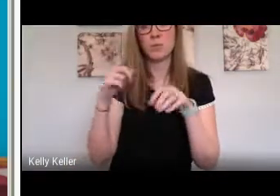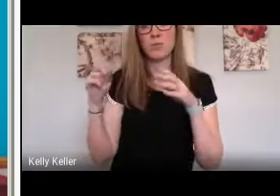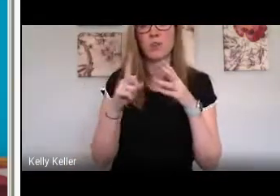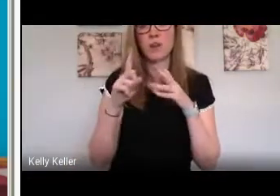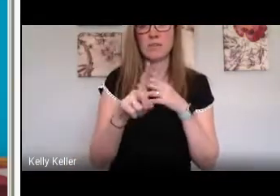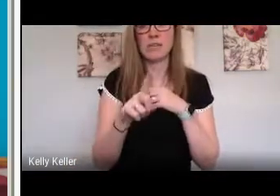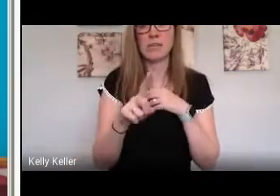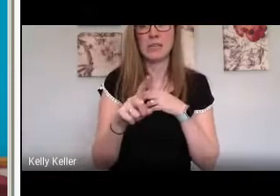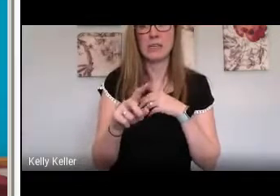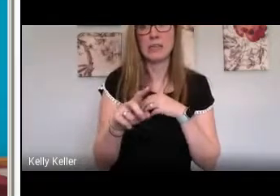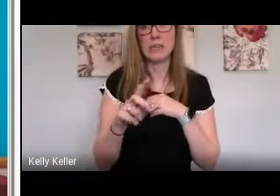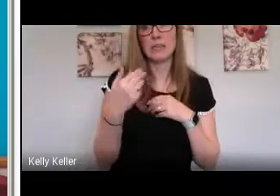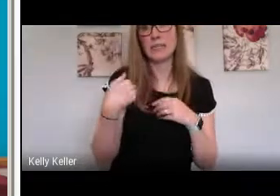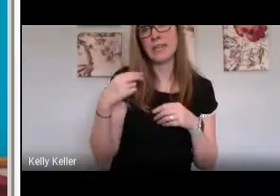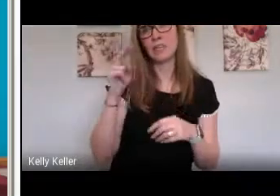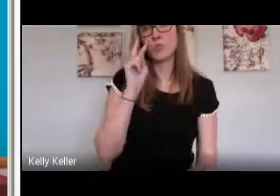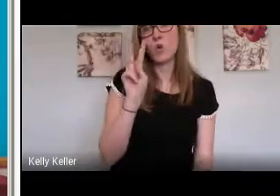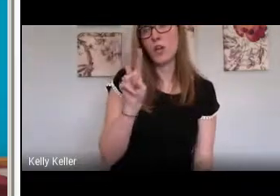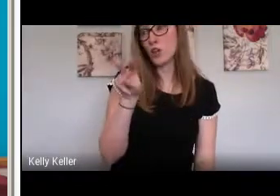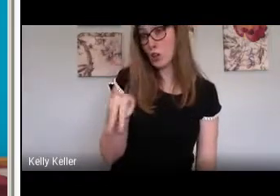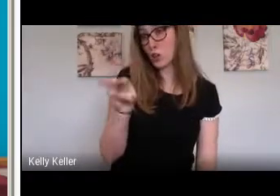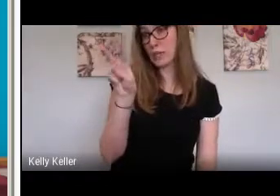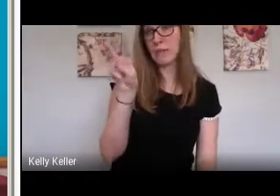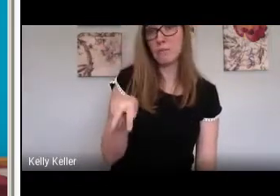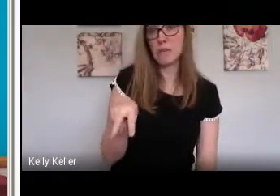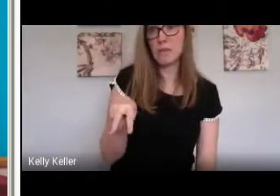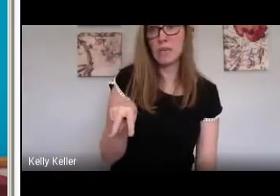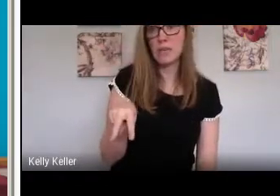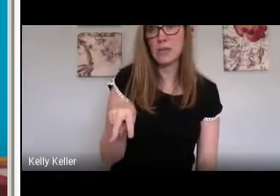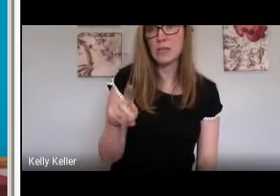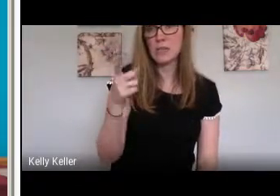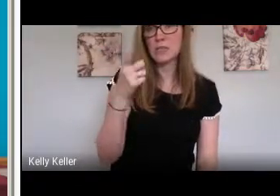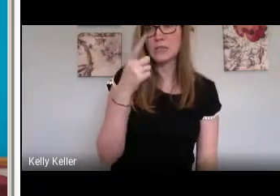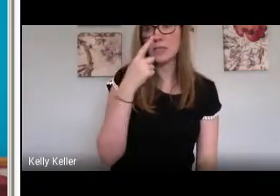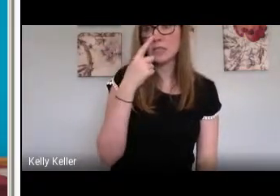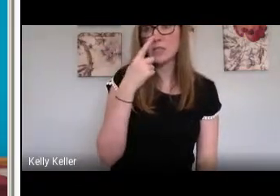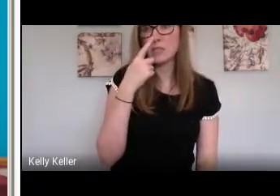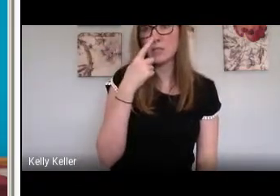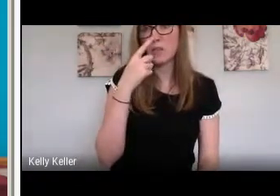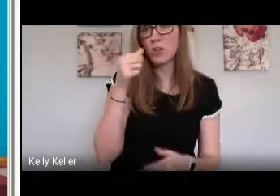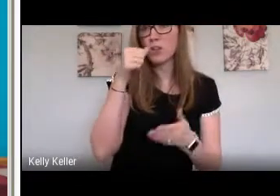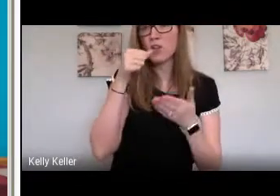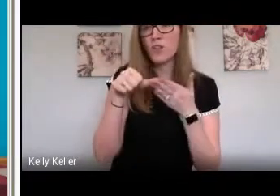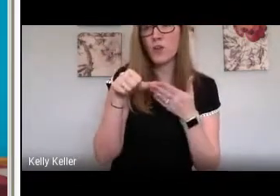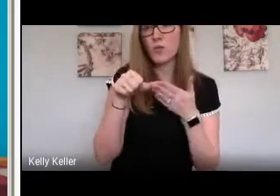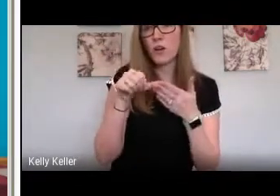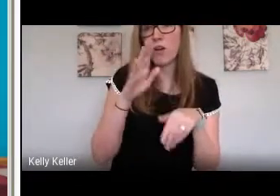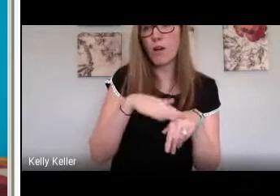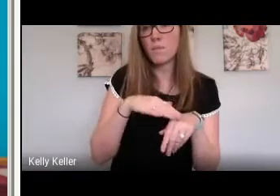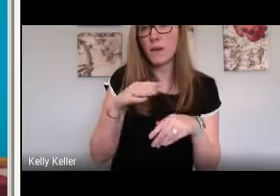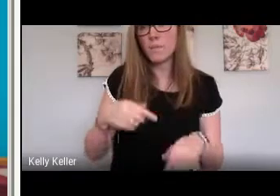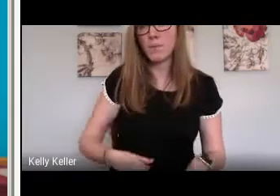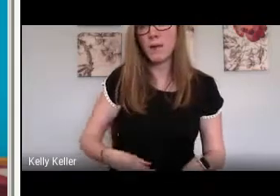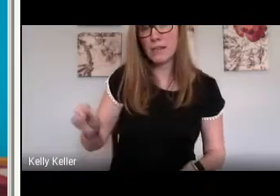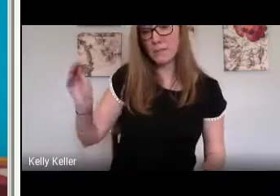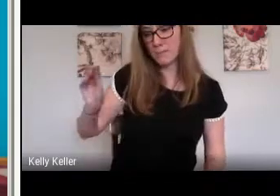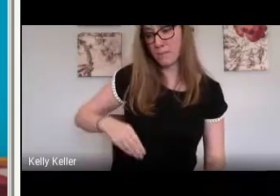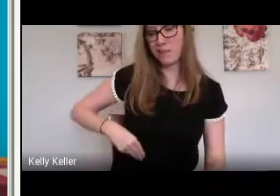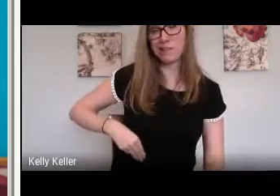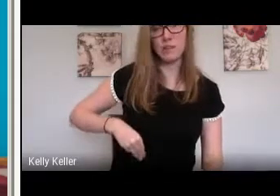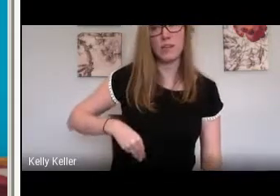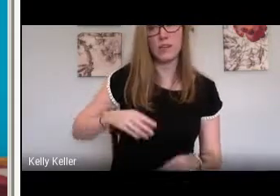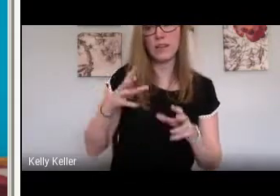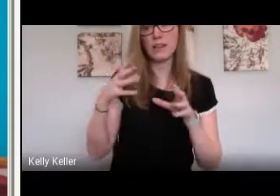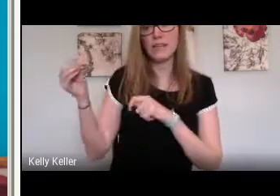principal comes in he takes one look at me fixing a note on my belly